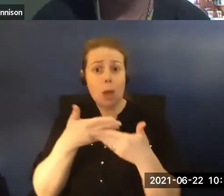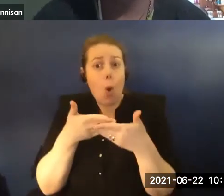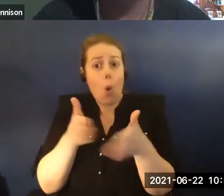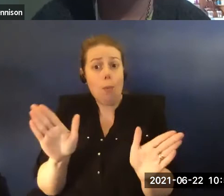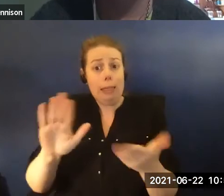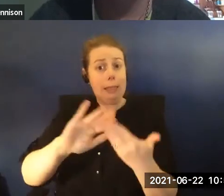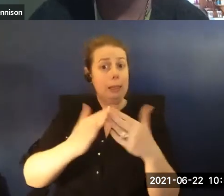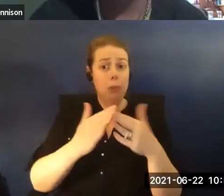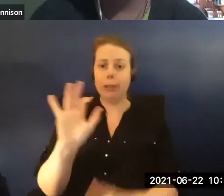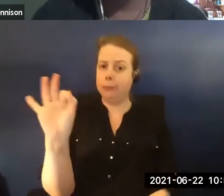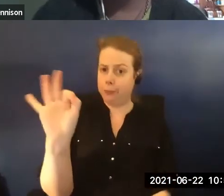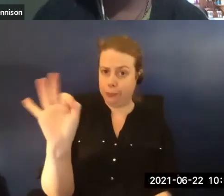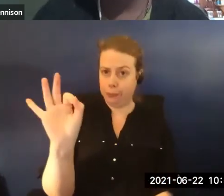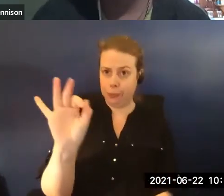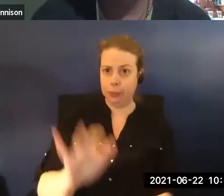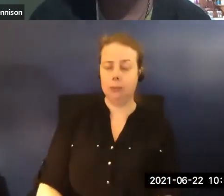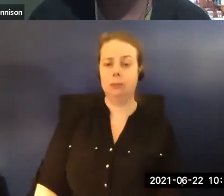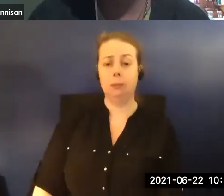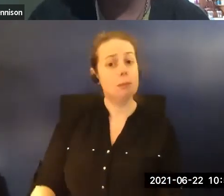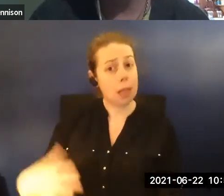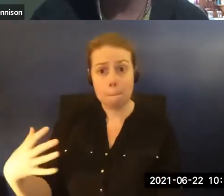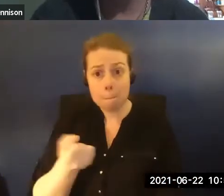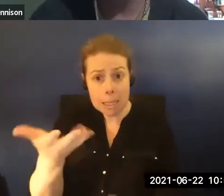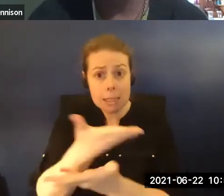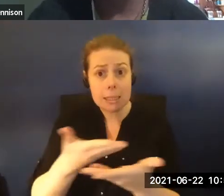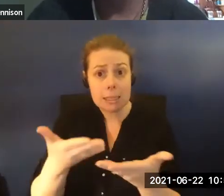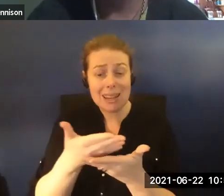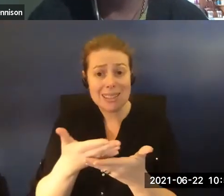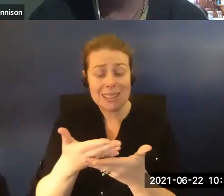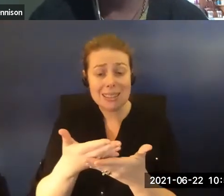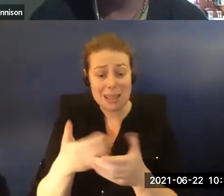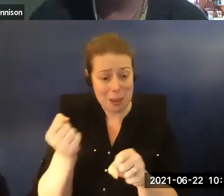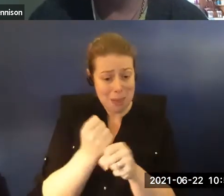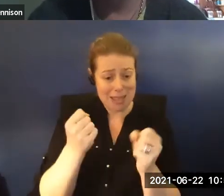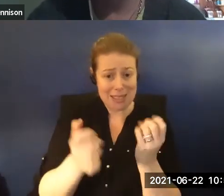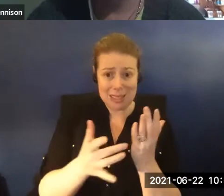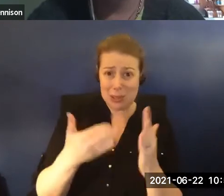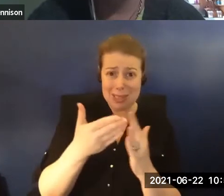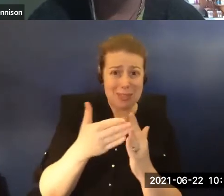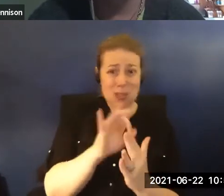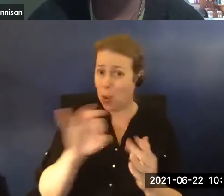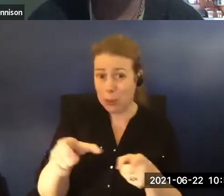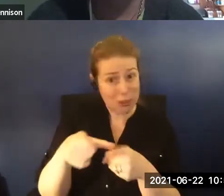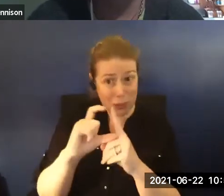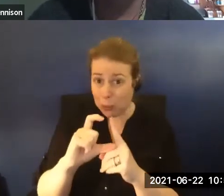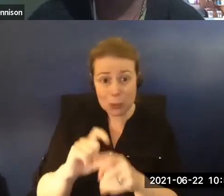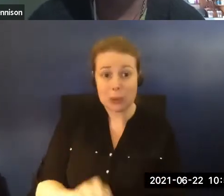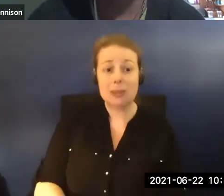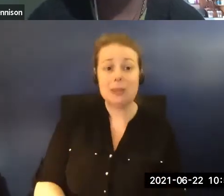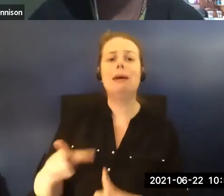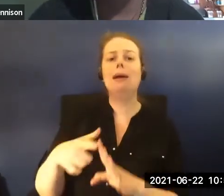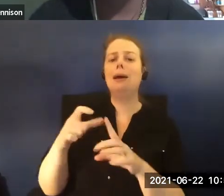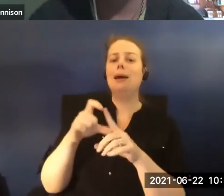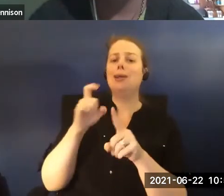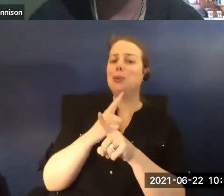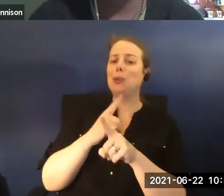And, it needs to be discussed. And it's not that difficult to make technology accessible. Well, let me pick up on that because I can feel my